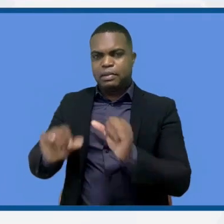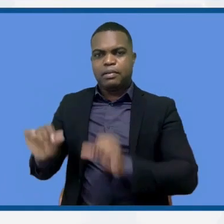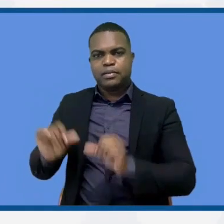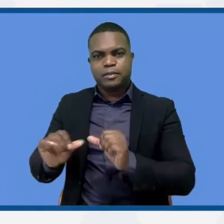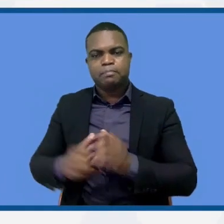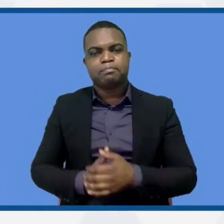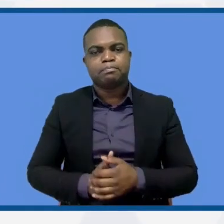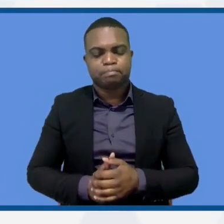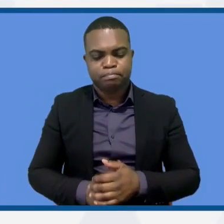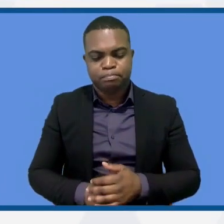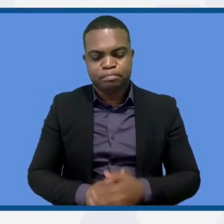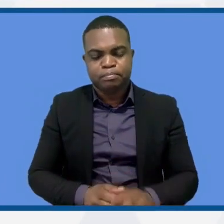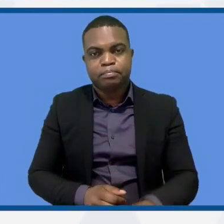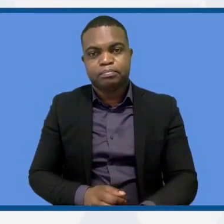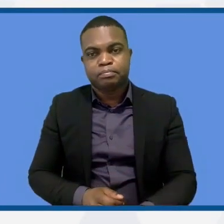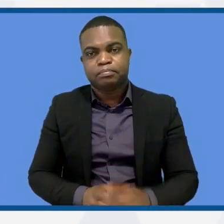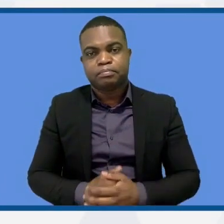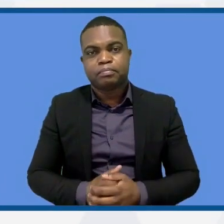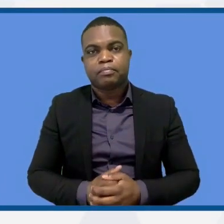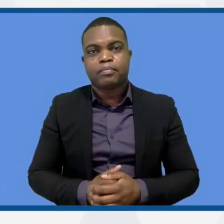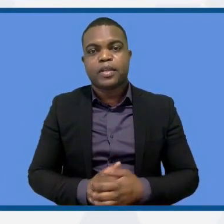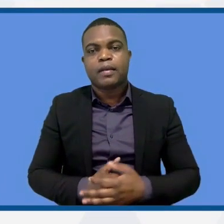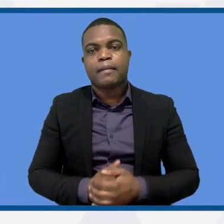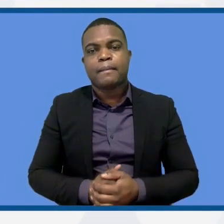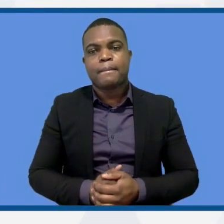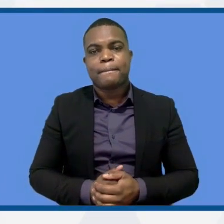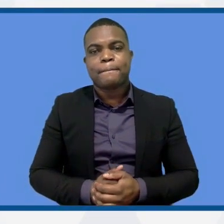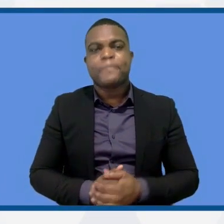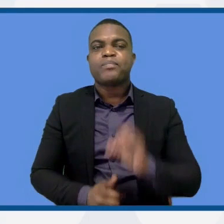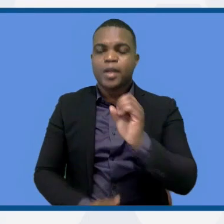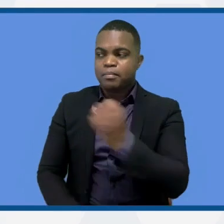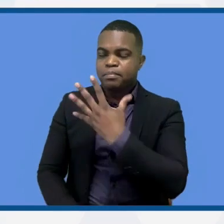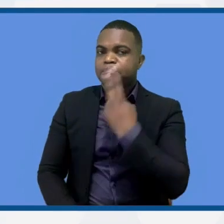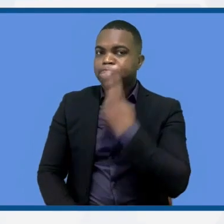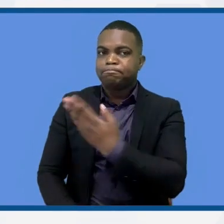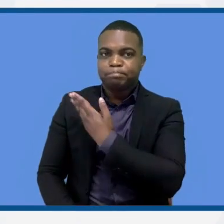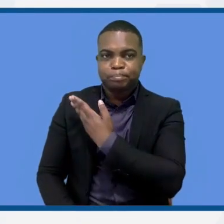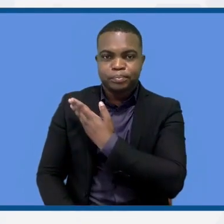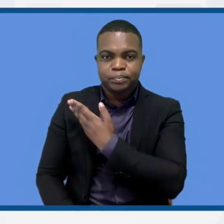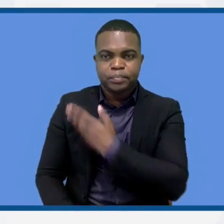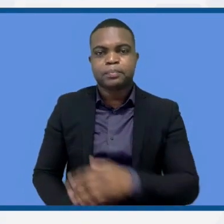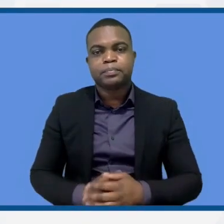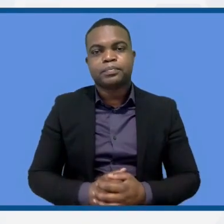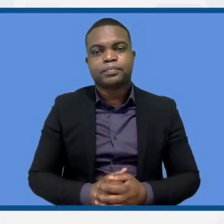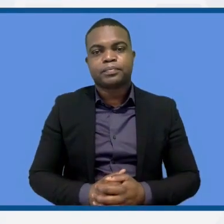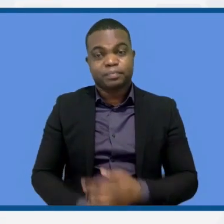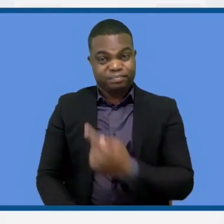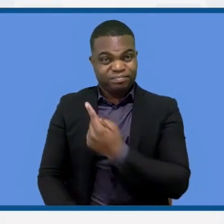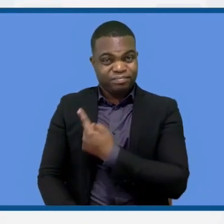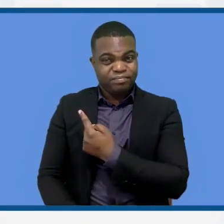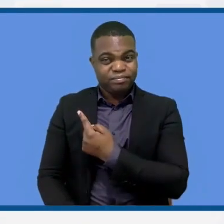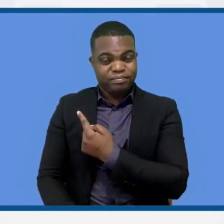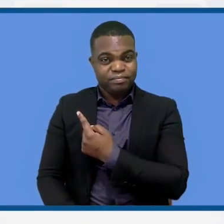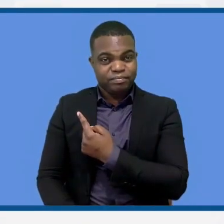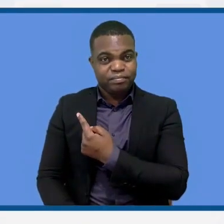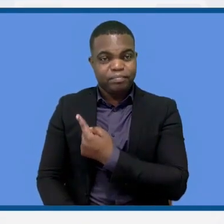All right, so as I said, there are people-centered approaches on community ownership and sustainability, which is absolutely